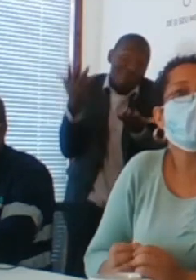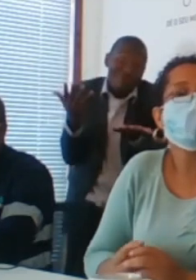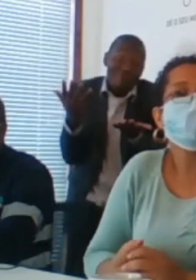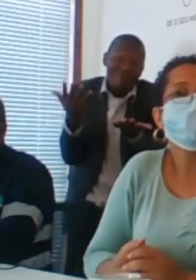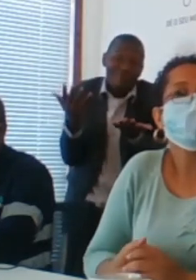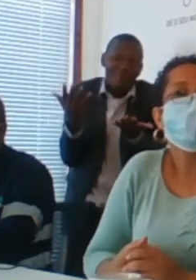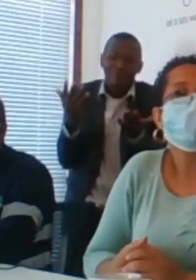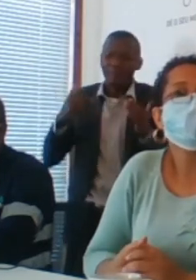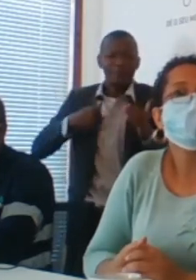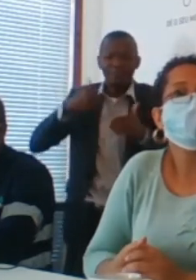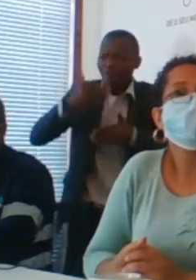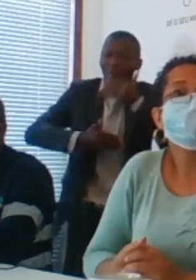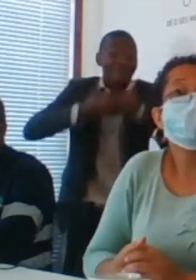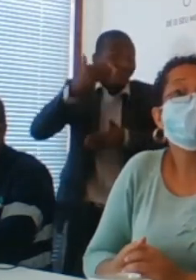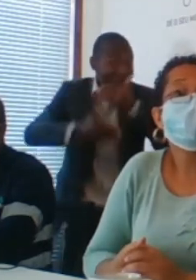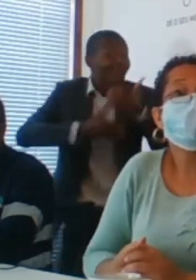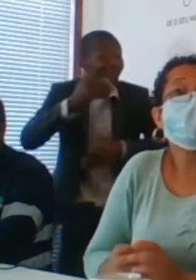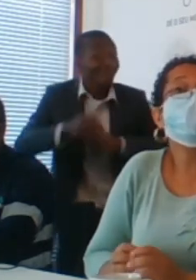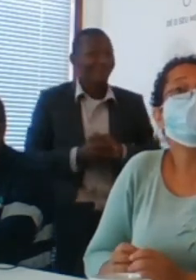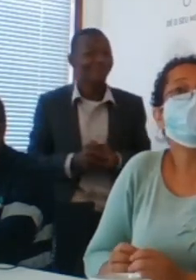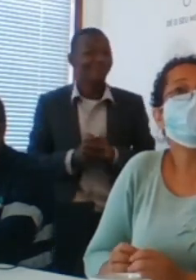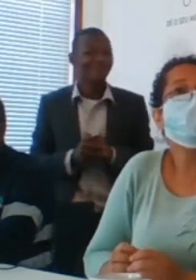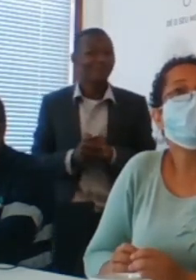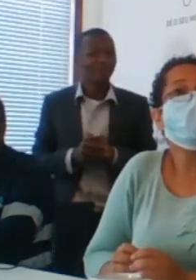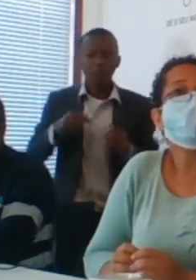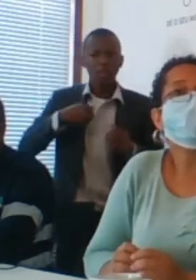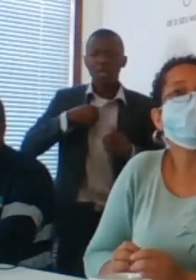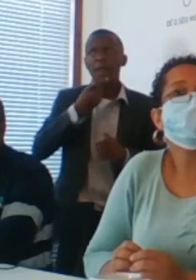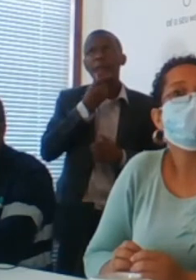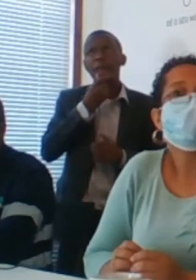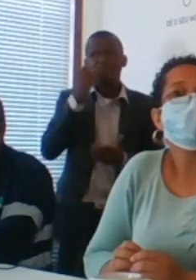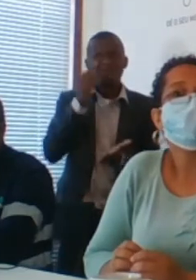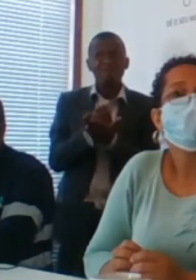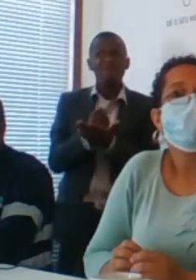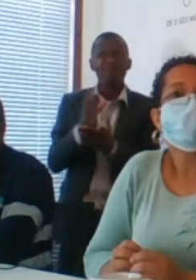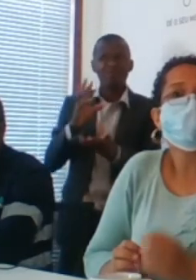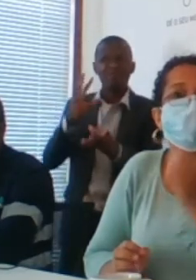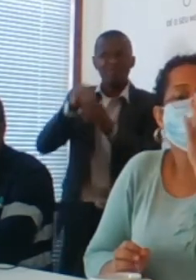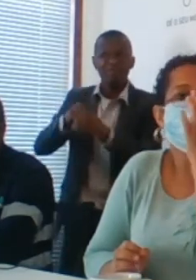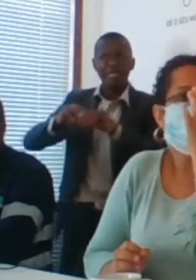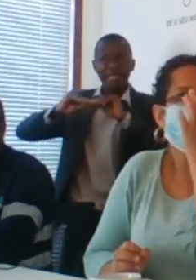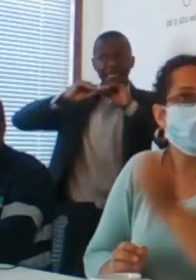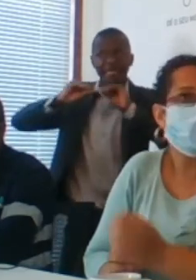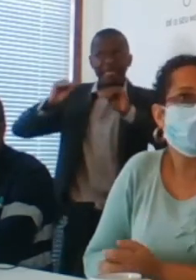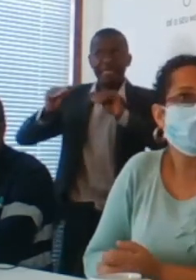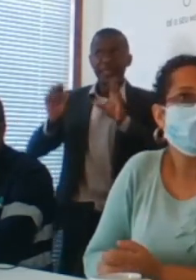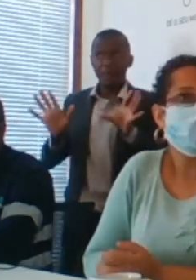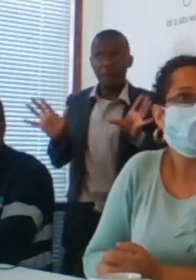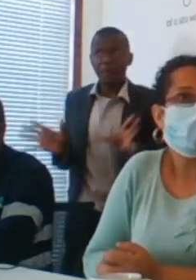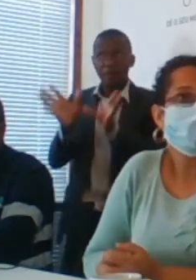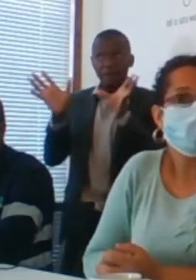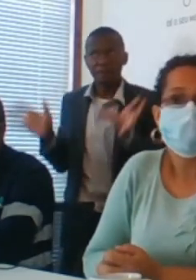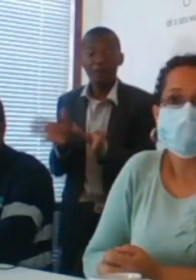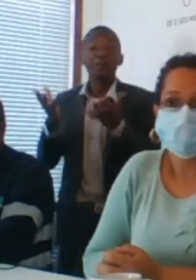in my life. So I decided to embrace education. As my